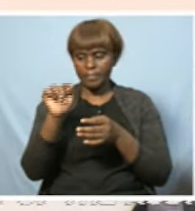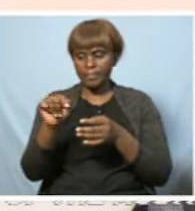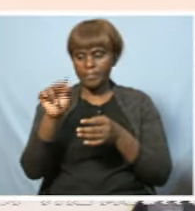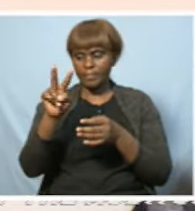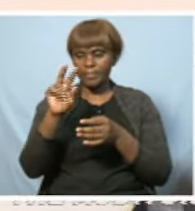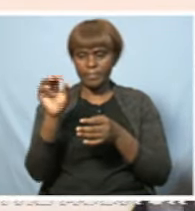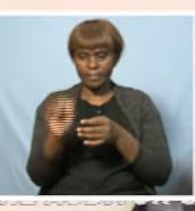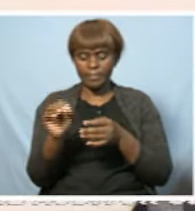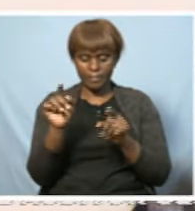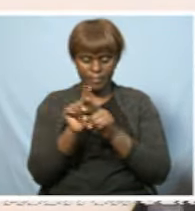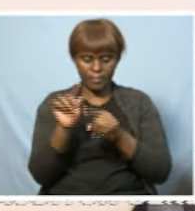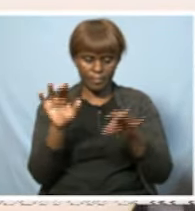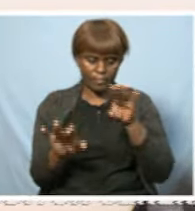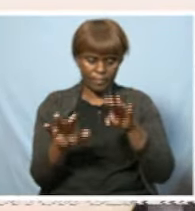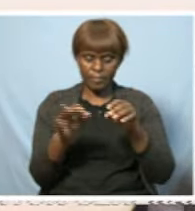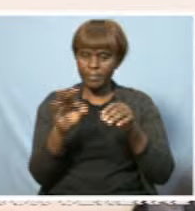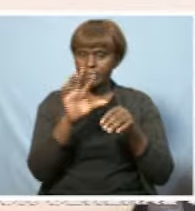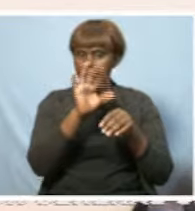98.2%, and the balance of